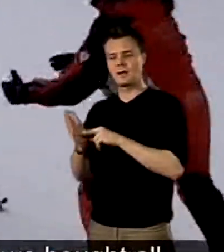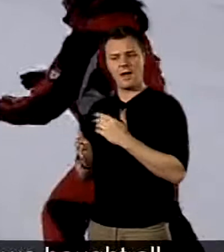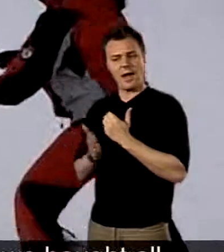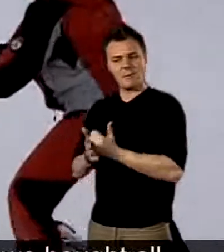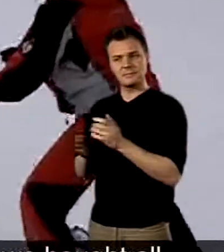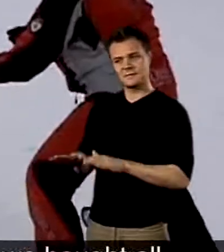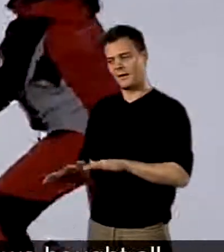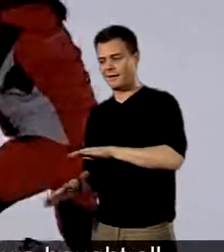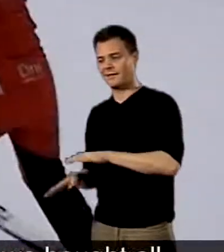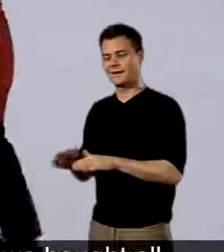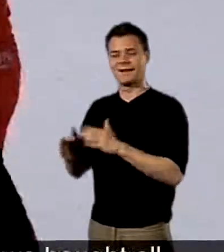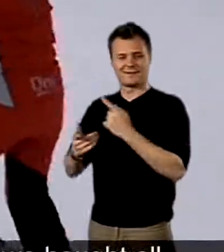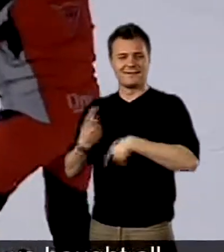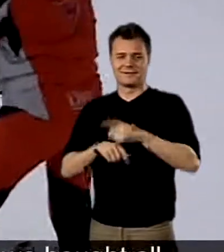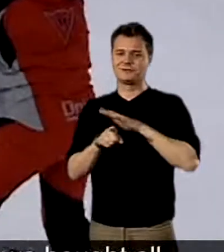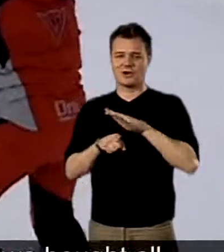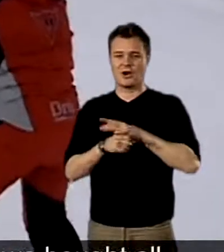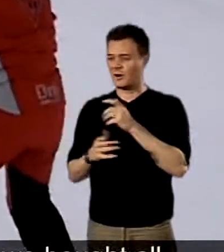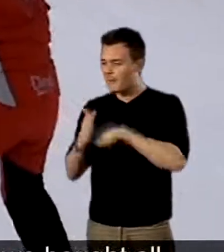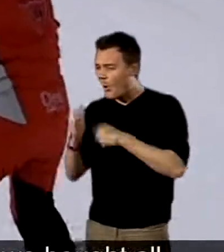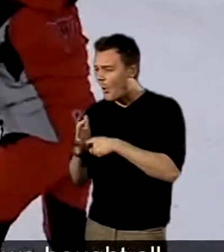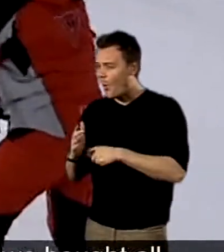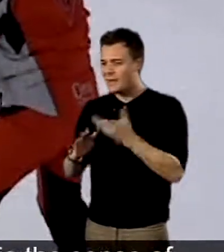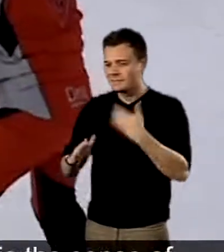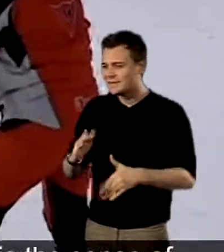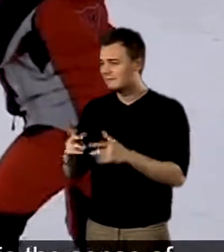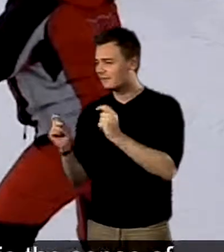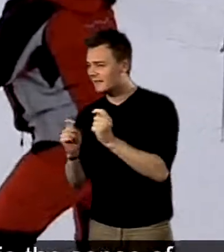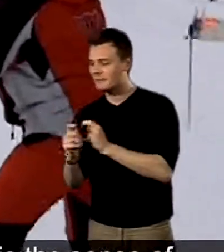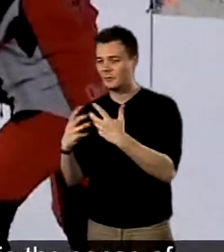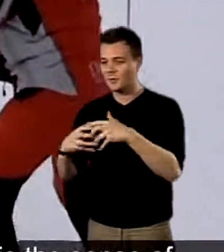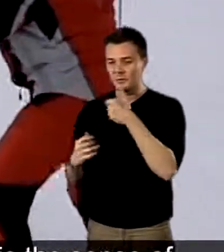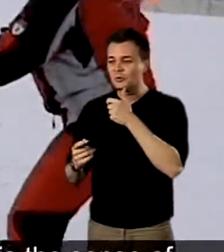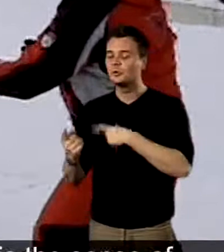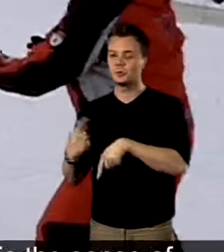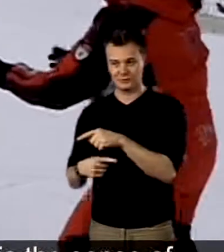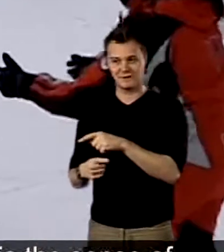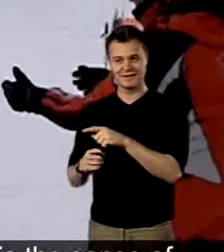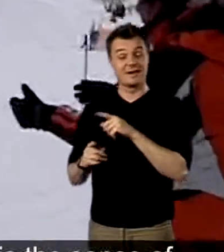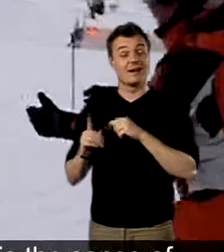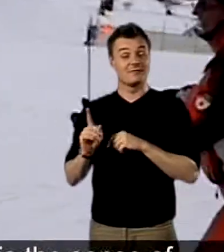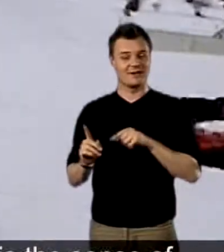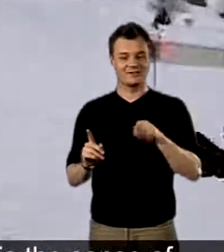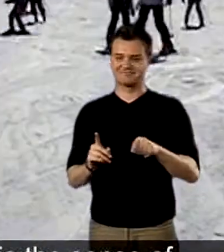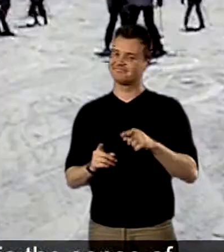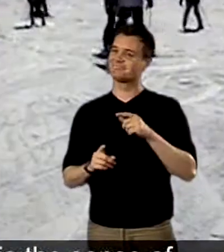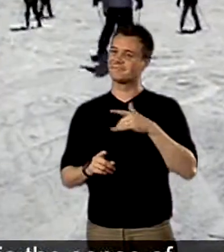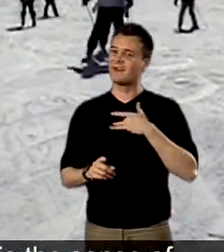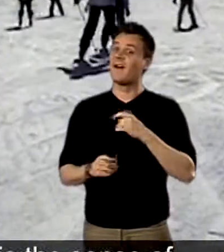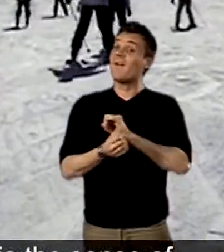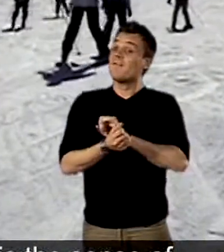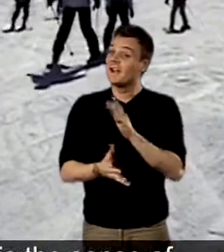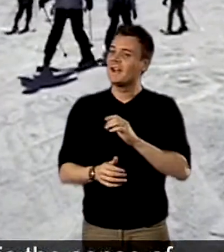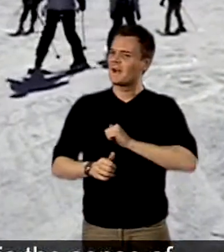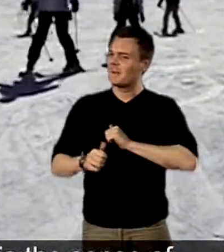joke with us that we bought all this adaptive equipment which we use, but one of the things that gives Chris the sense of freedom and the